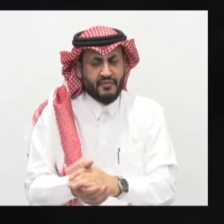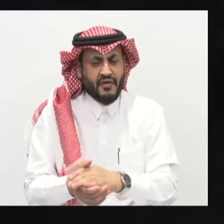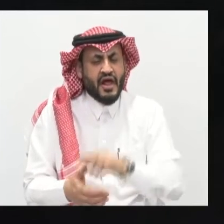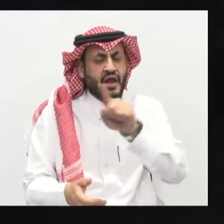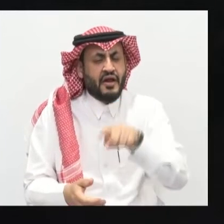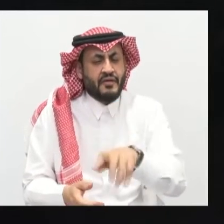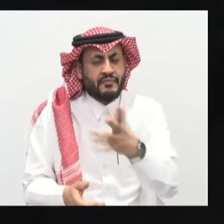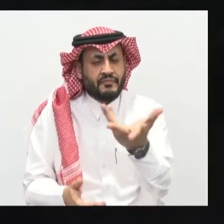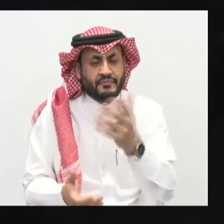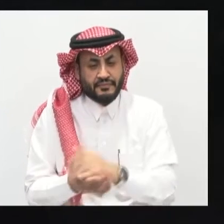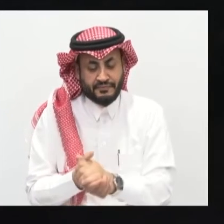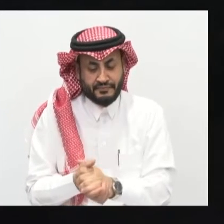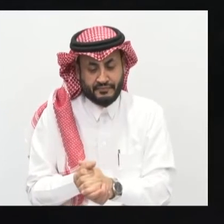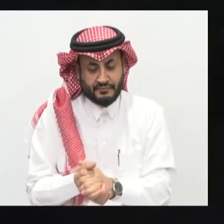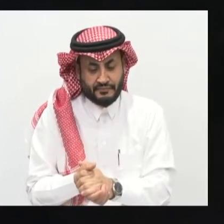her?